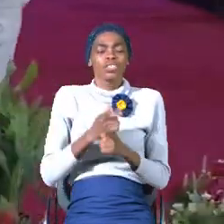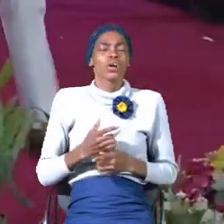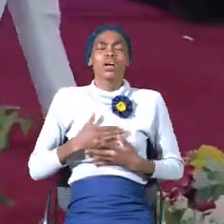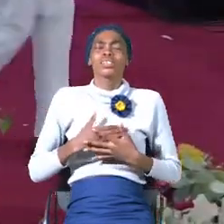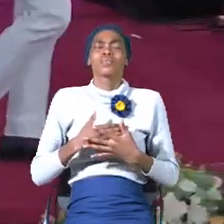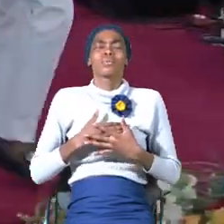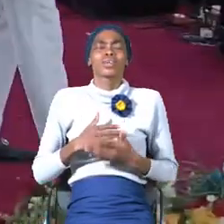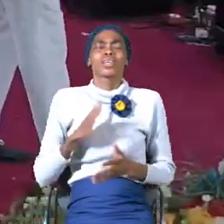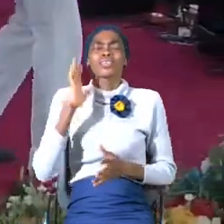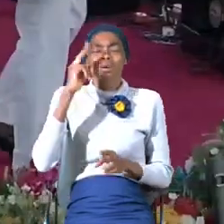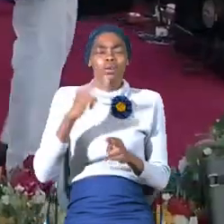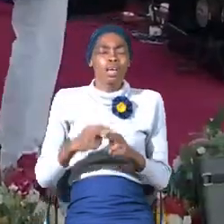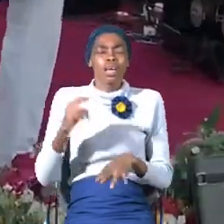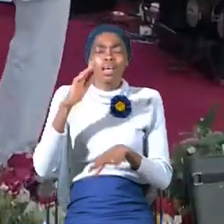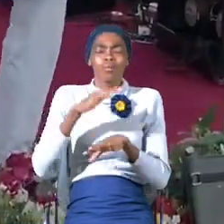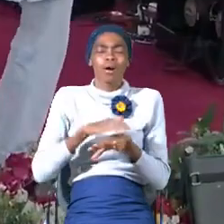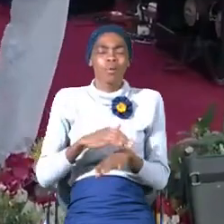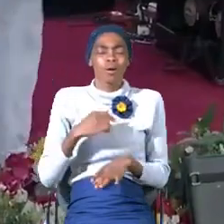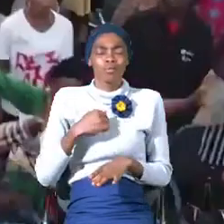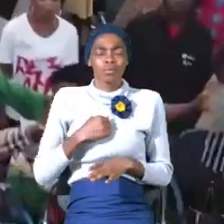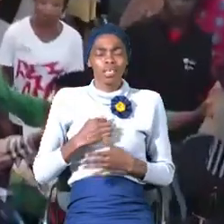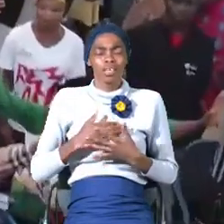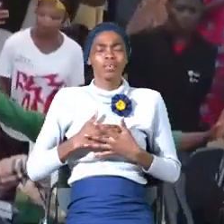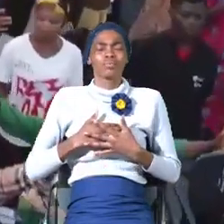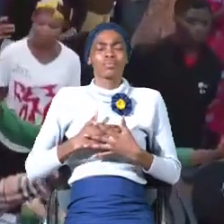Just breathe your name upon me.